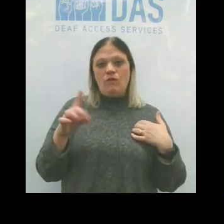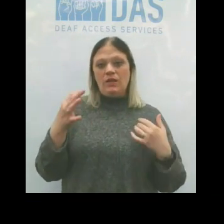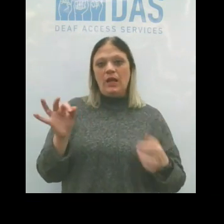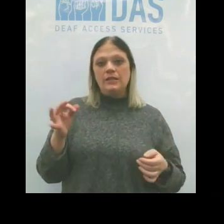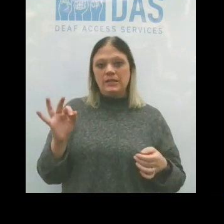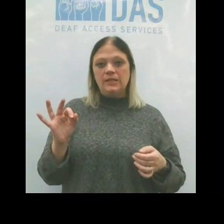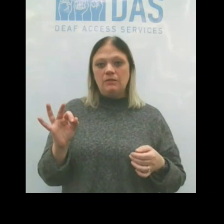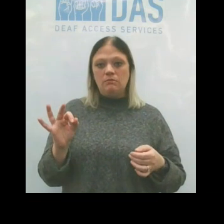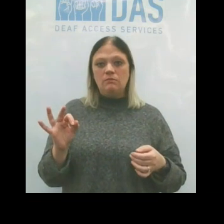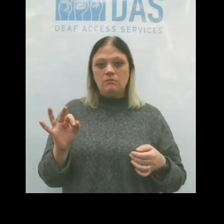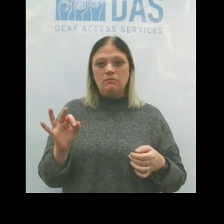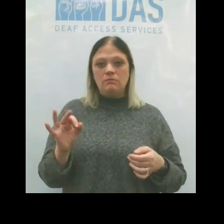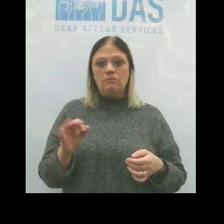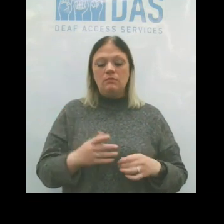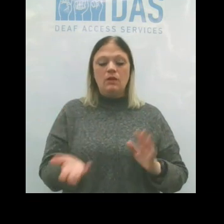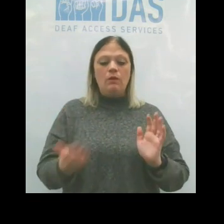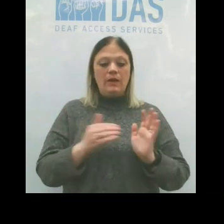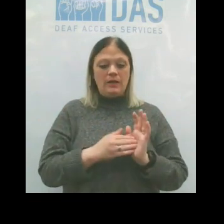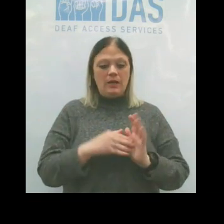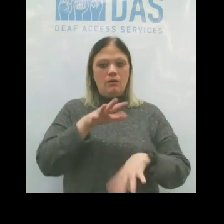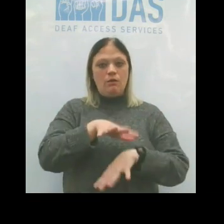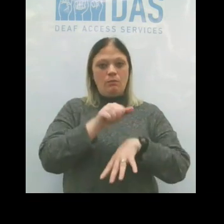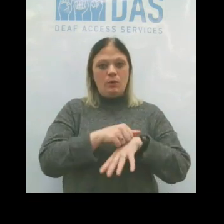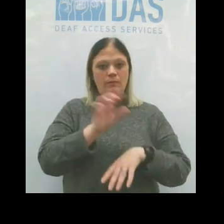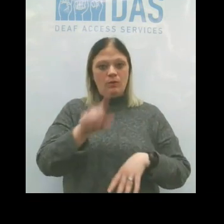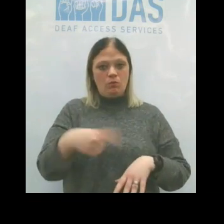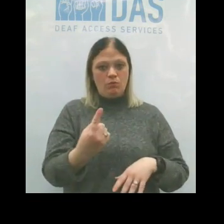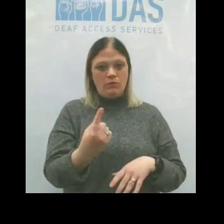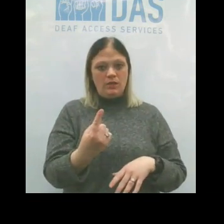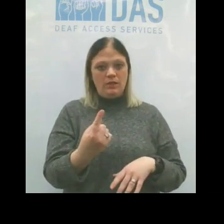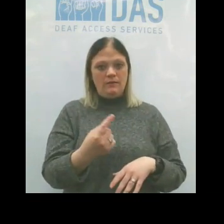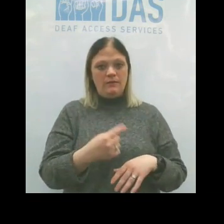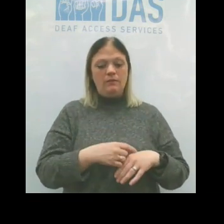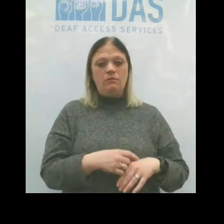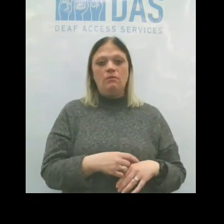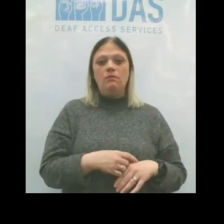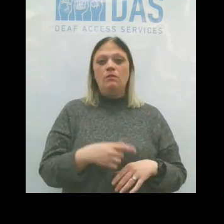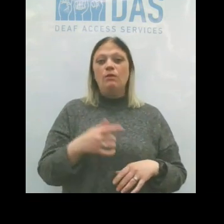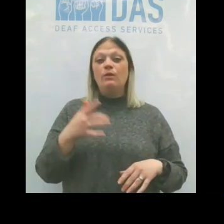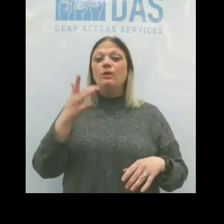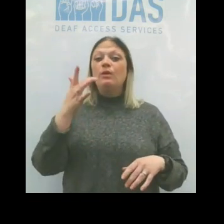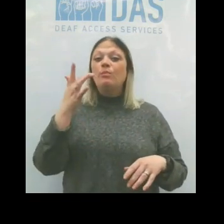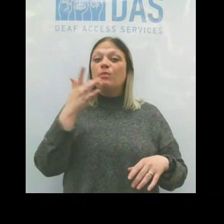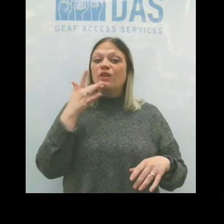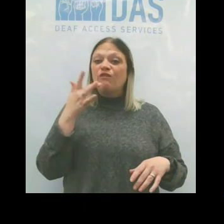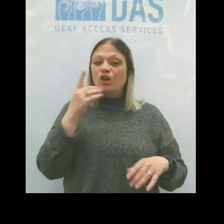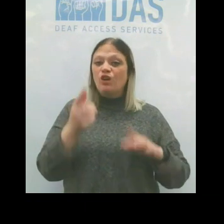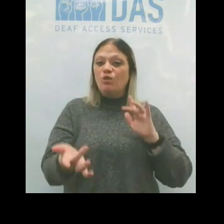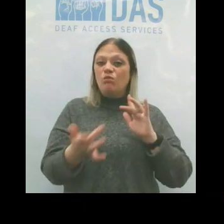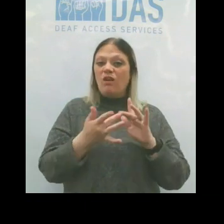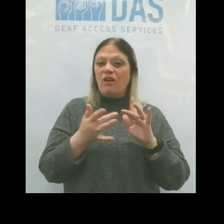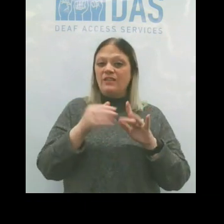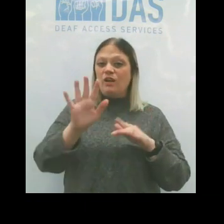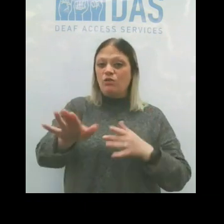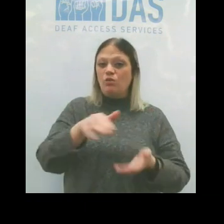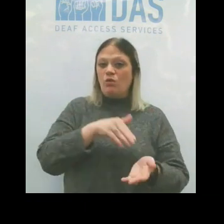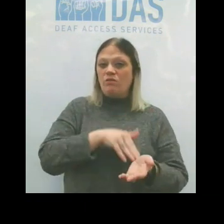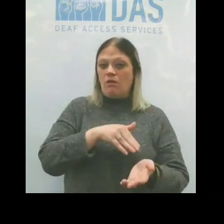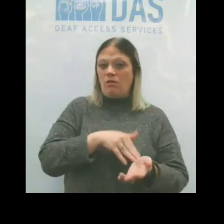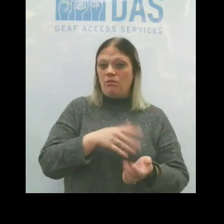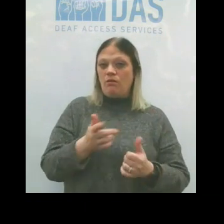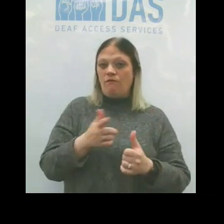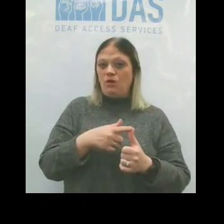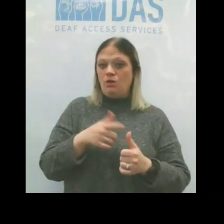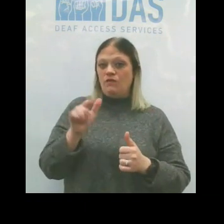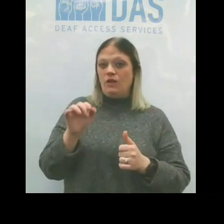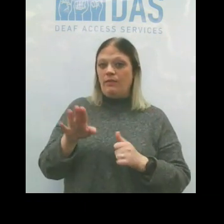COVID-19. It's by appointment only. It's preferred that you contact your primary care provider for a